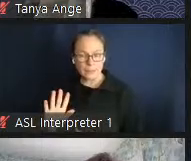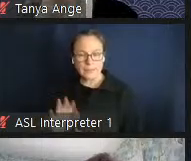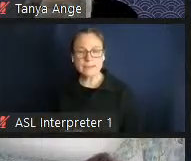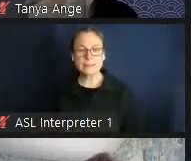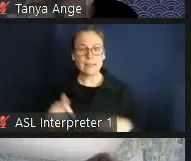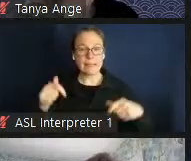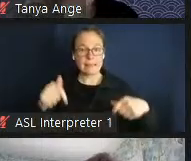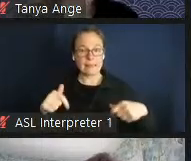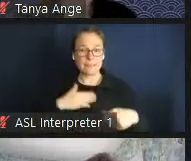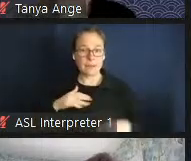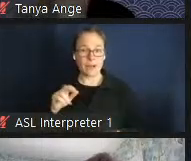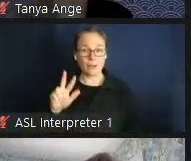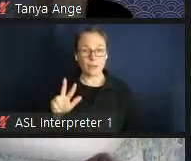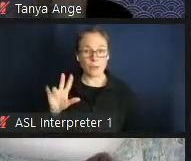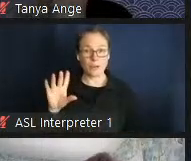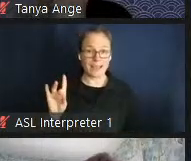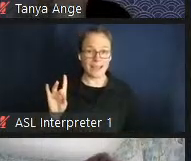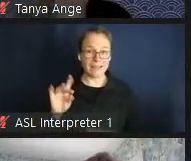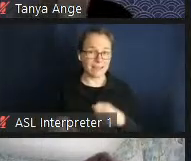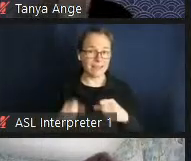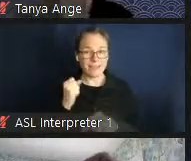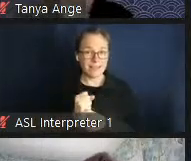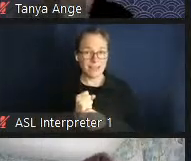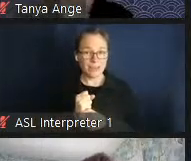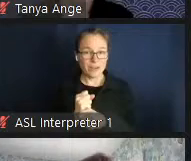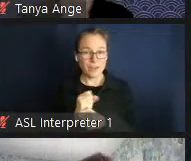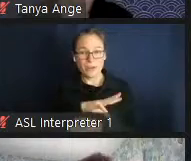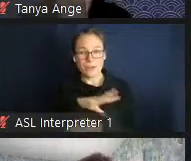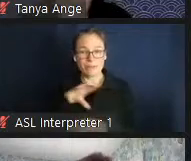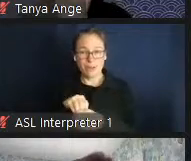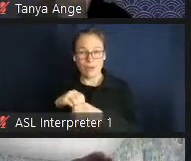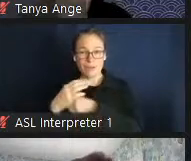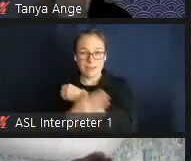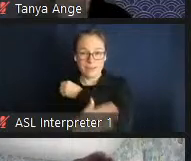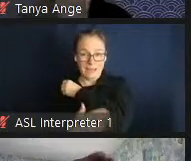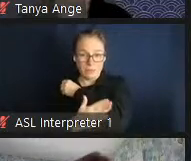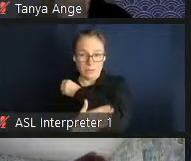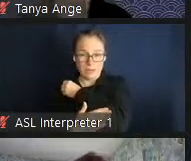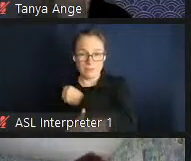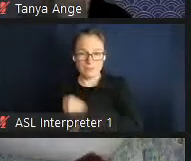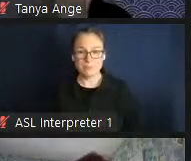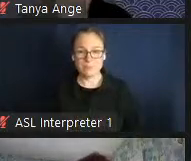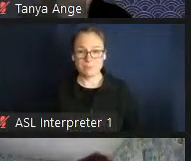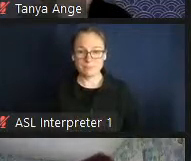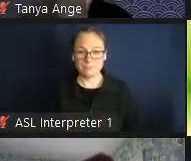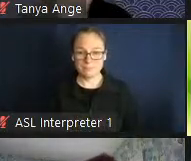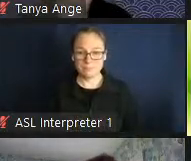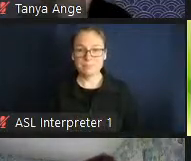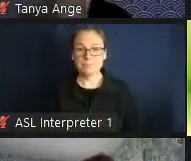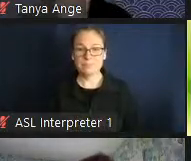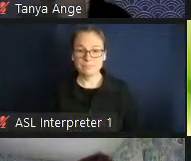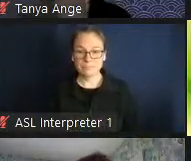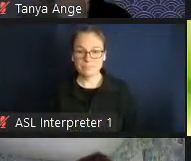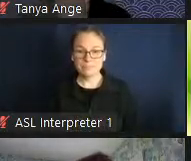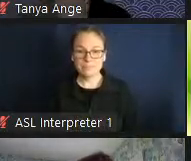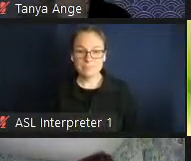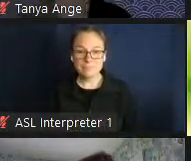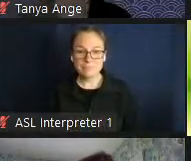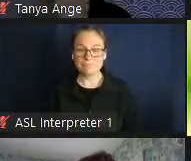my 38th budget for the county I'm looking So maybe we need to let